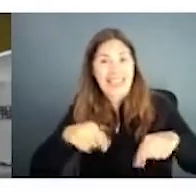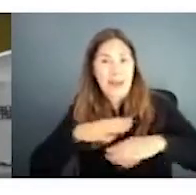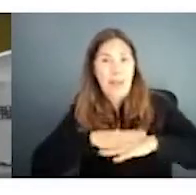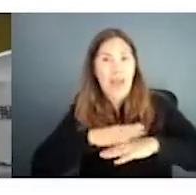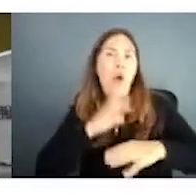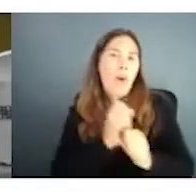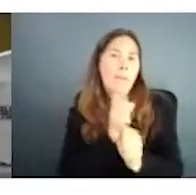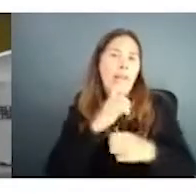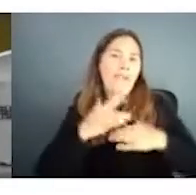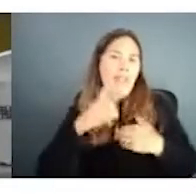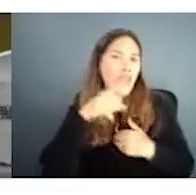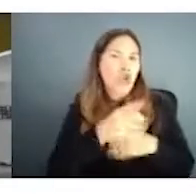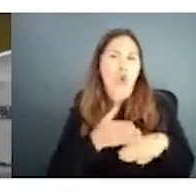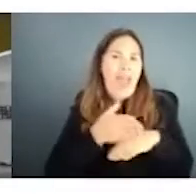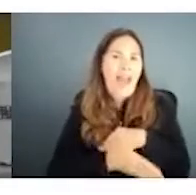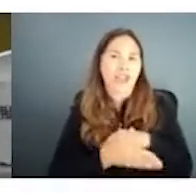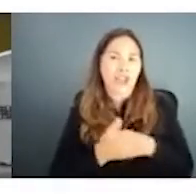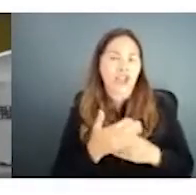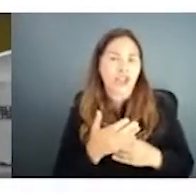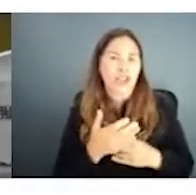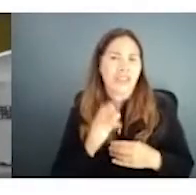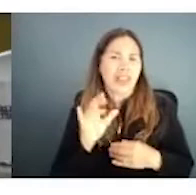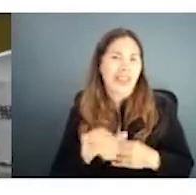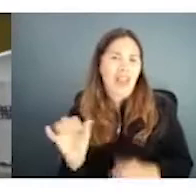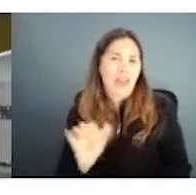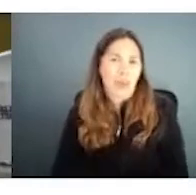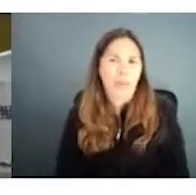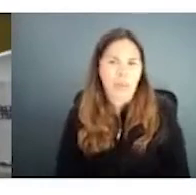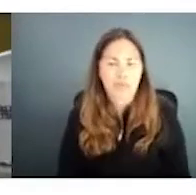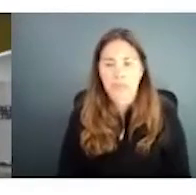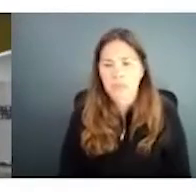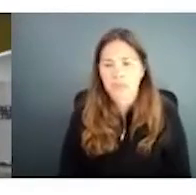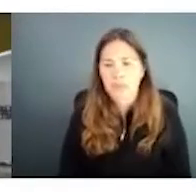make them available for you after that as well.